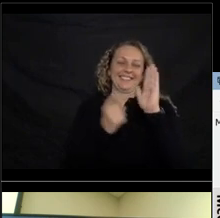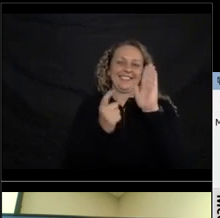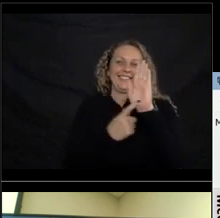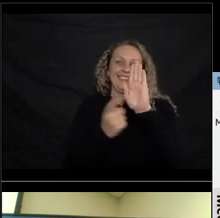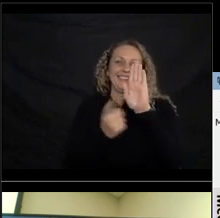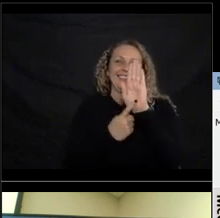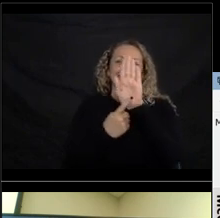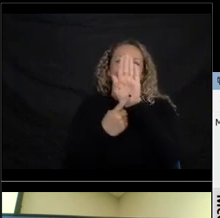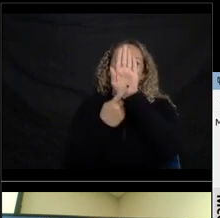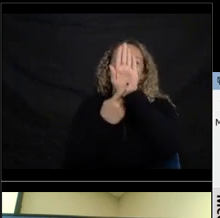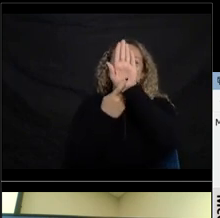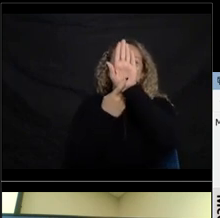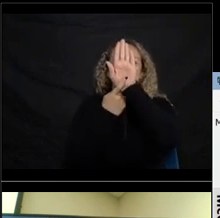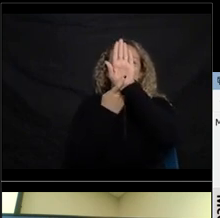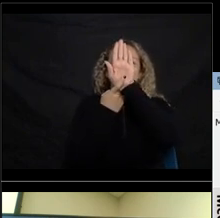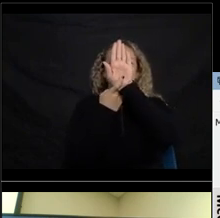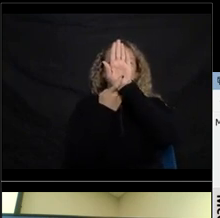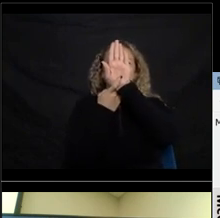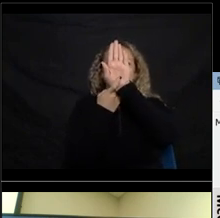city